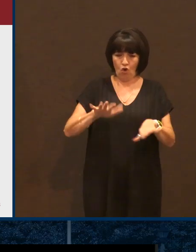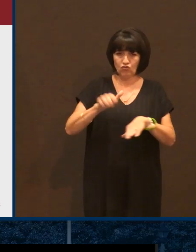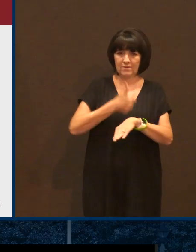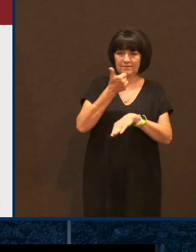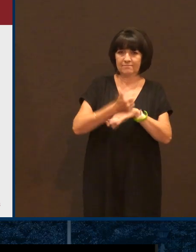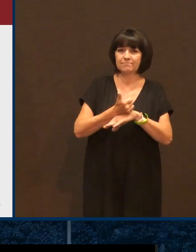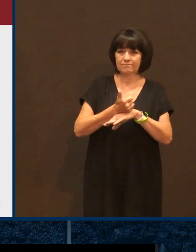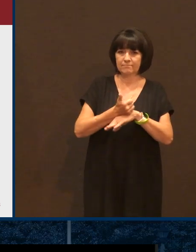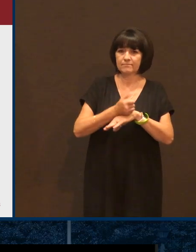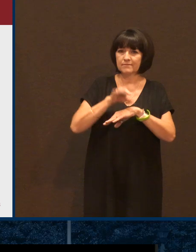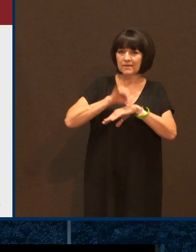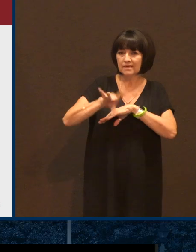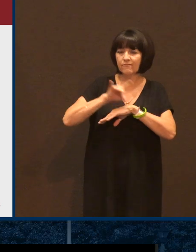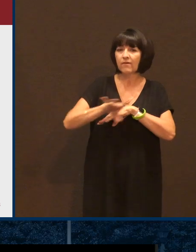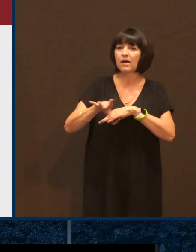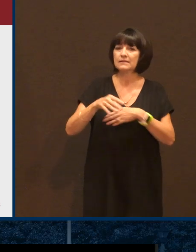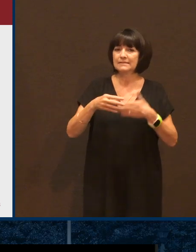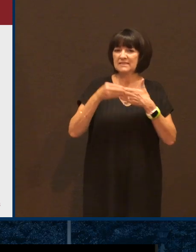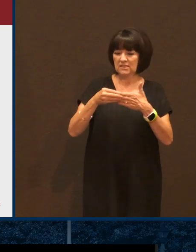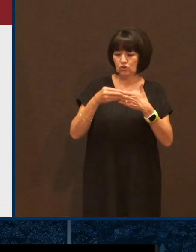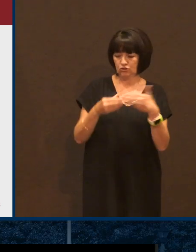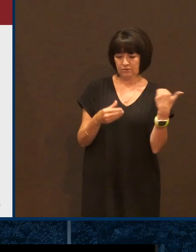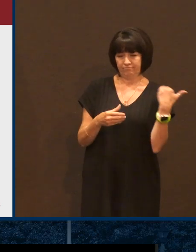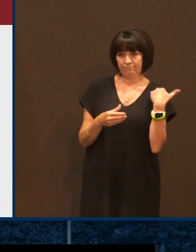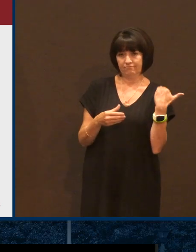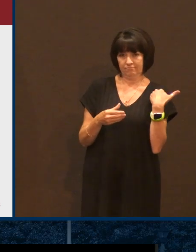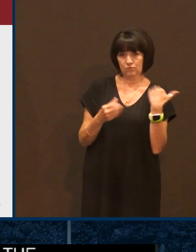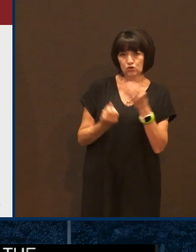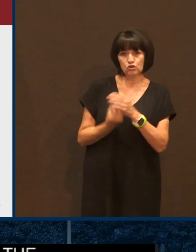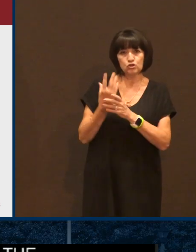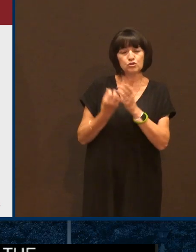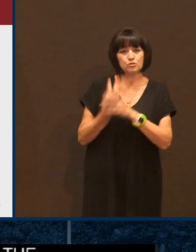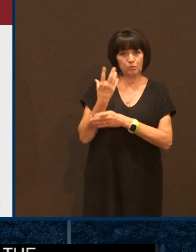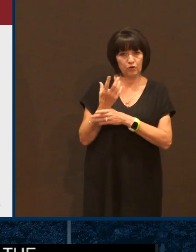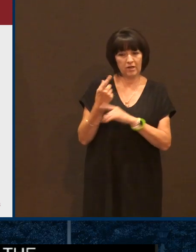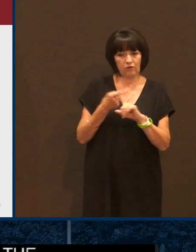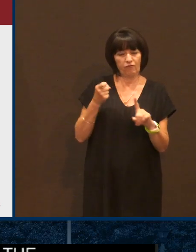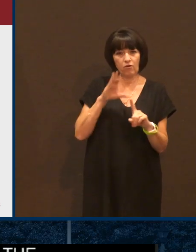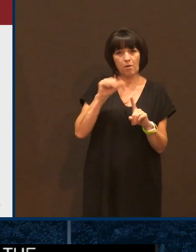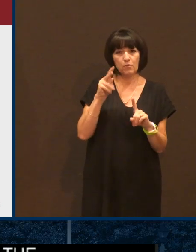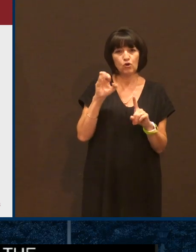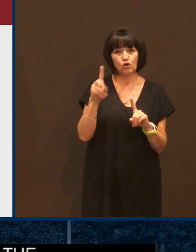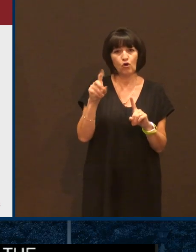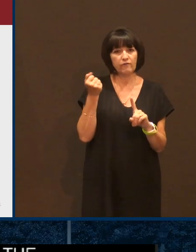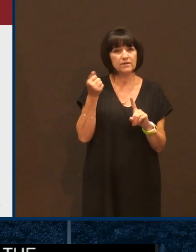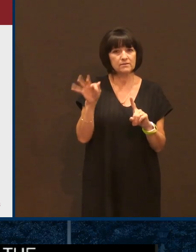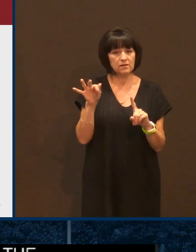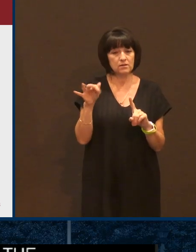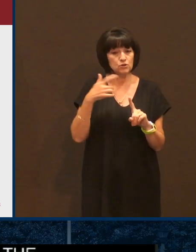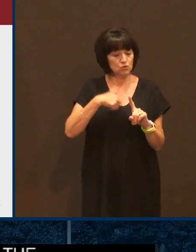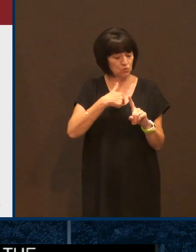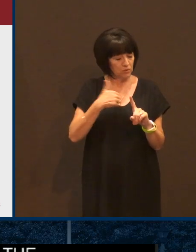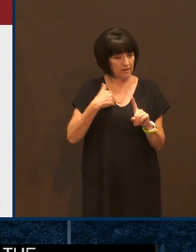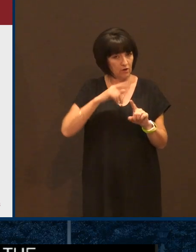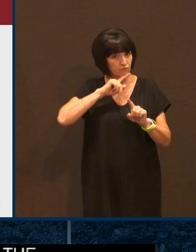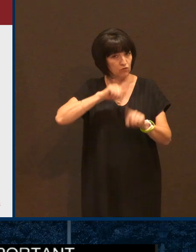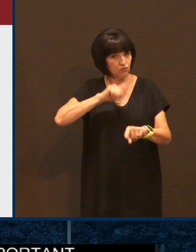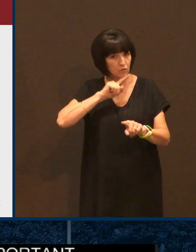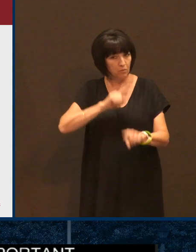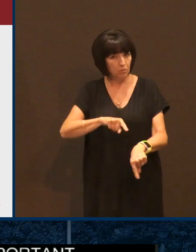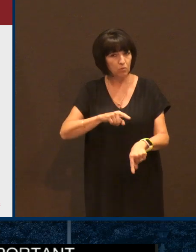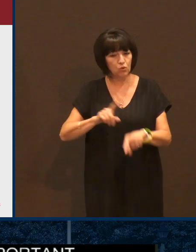be critically important that we continue to work with the school nurses on reporting cases to us and vice versa,